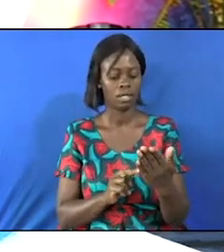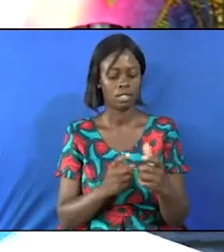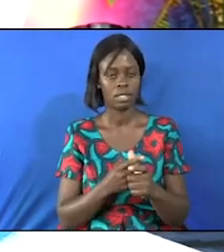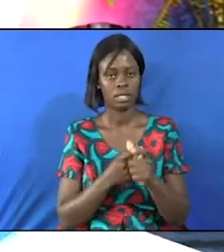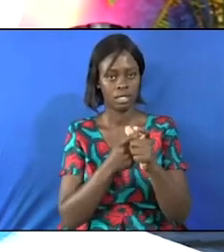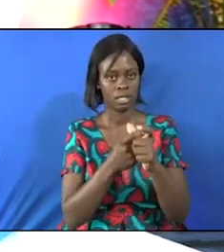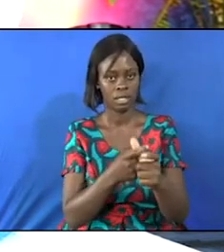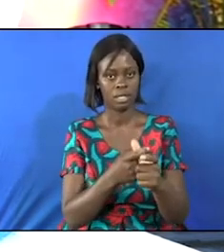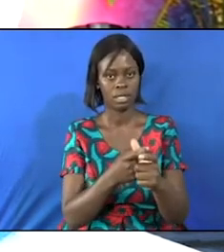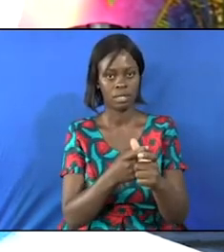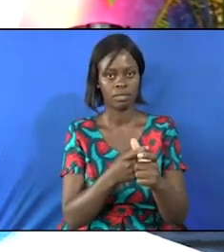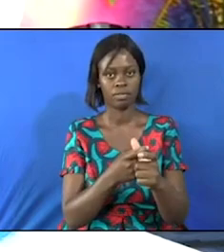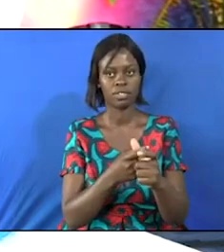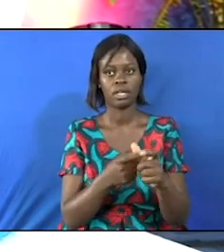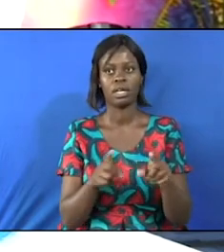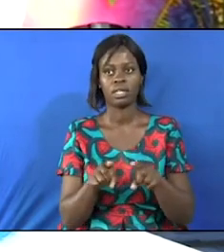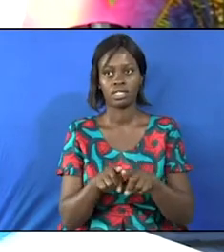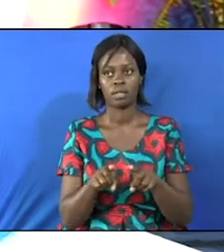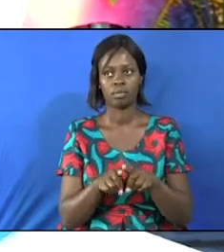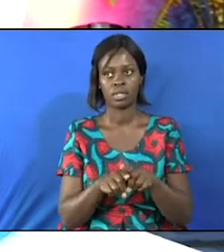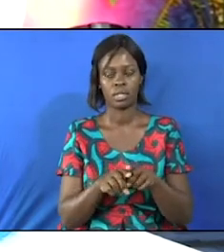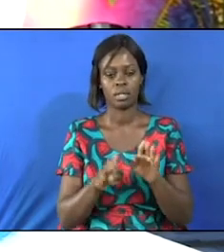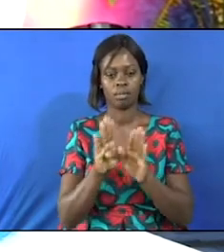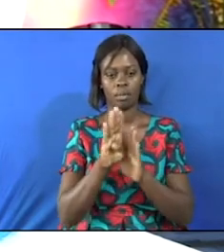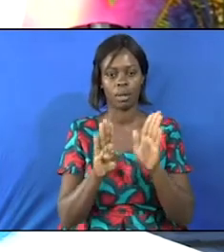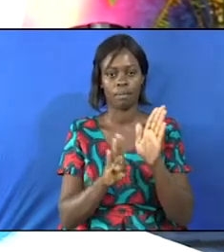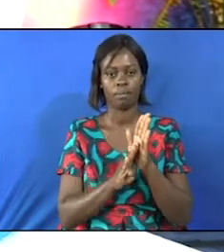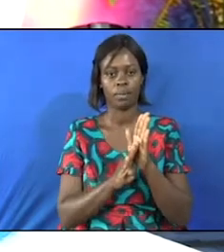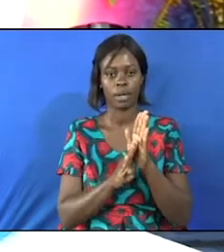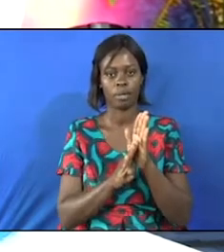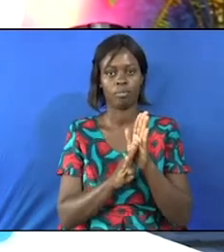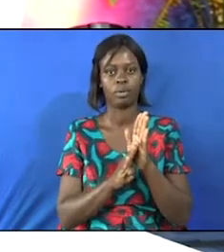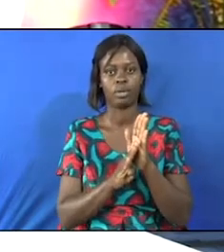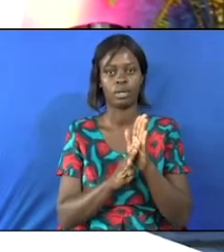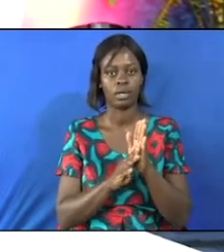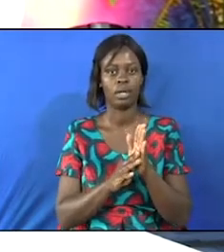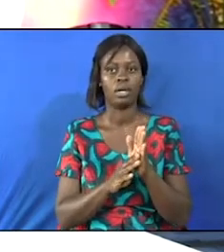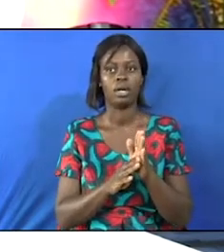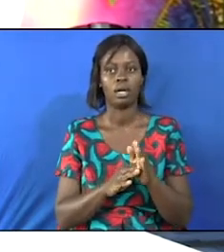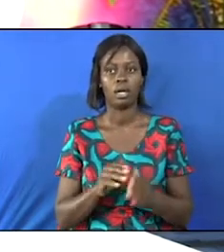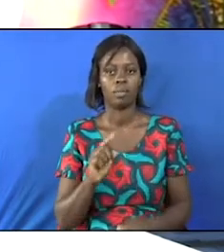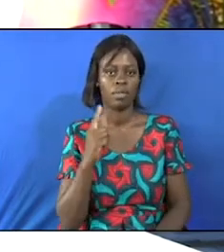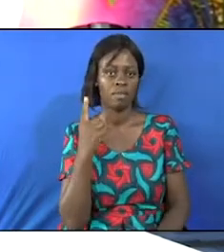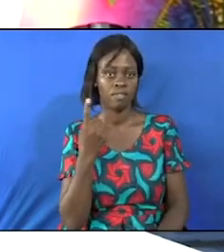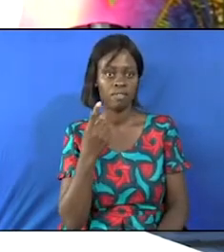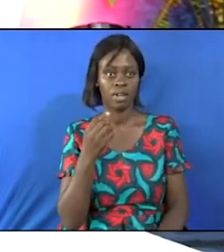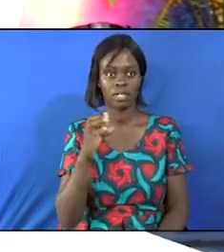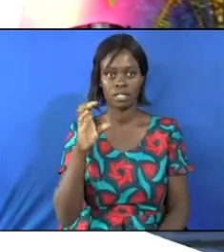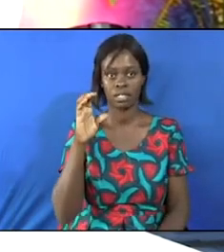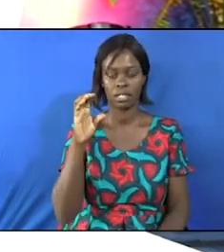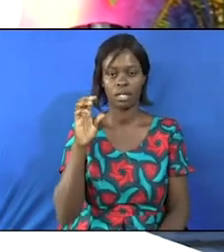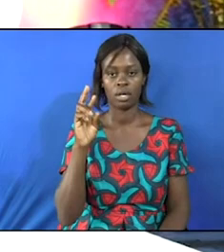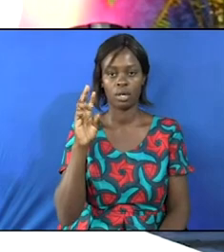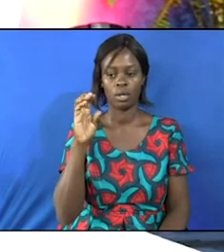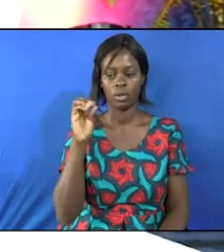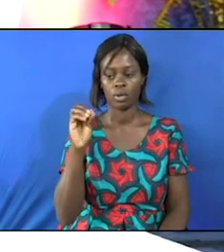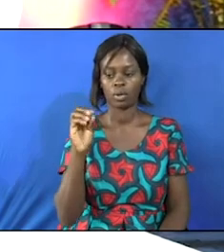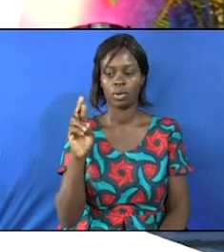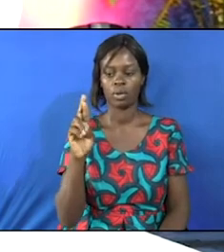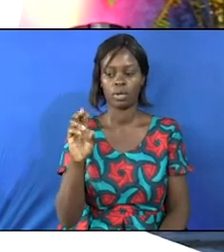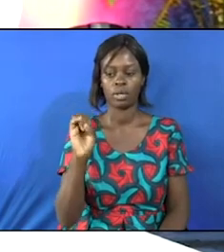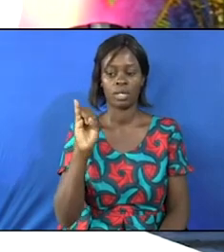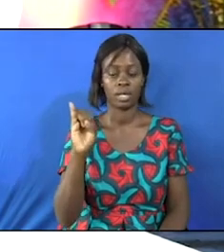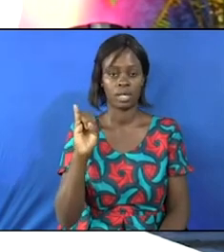1 Corinthians chapter 12 and Ephesians chapter 4, verse 11 and 12 on